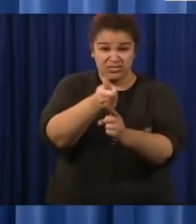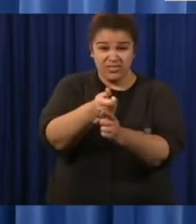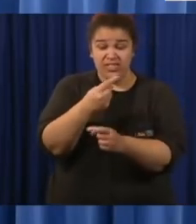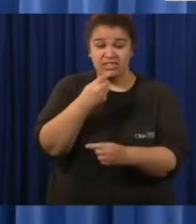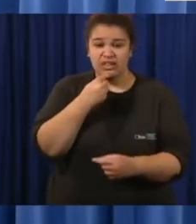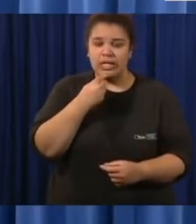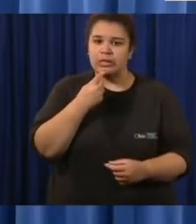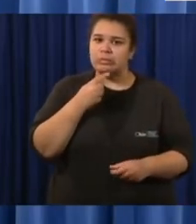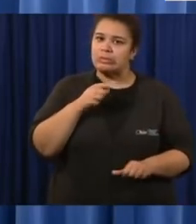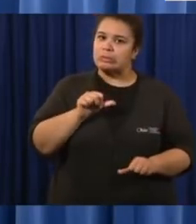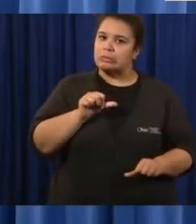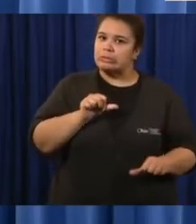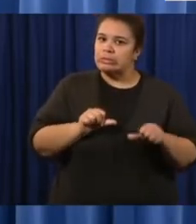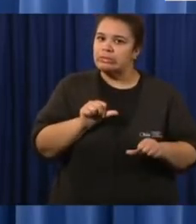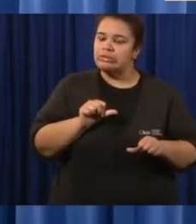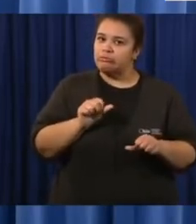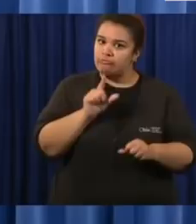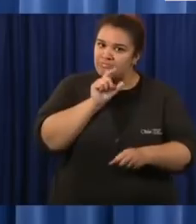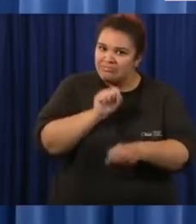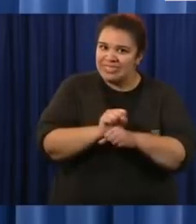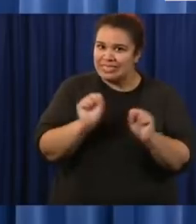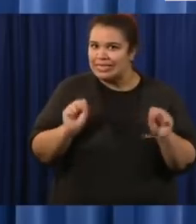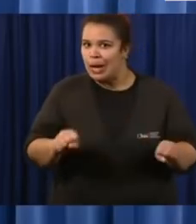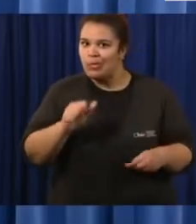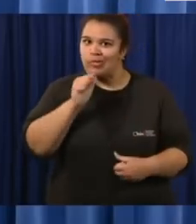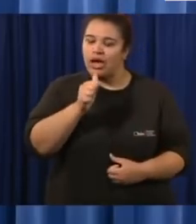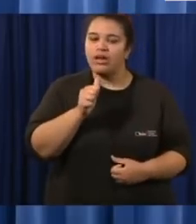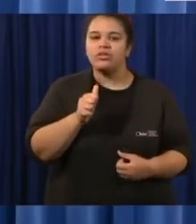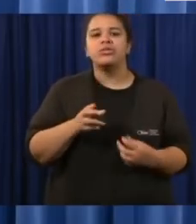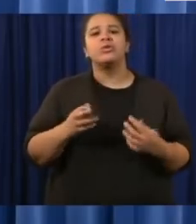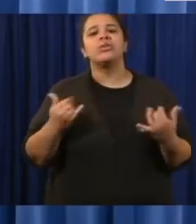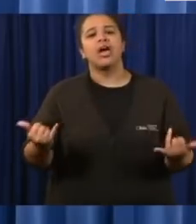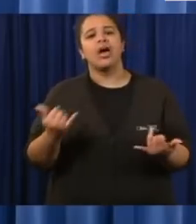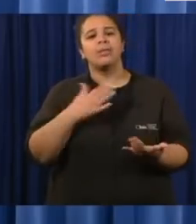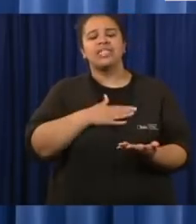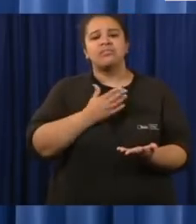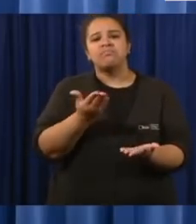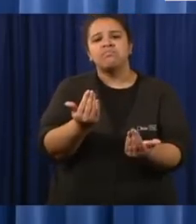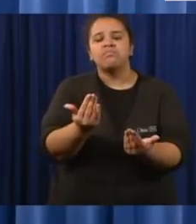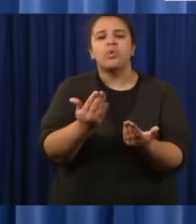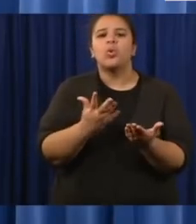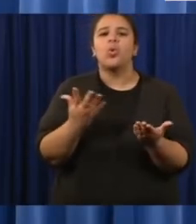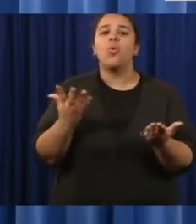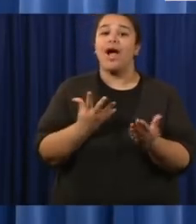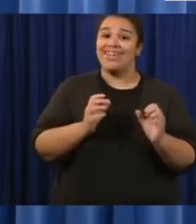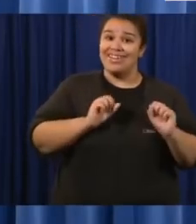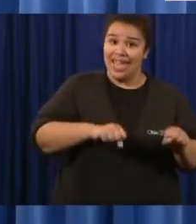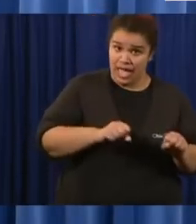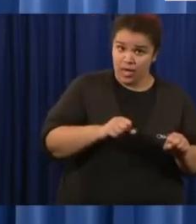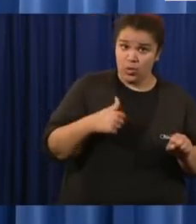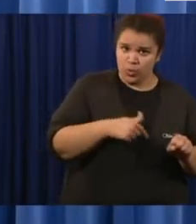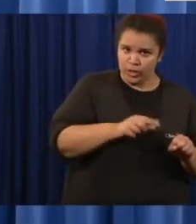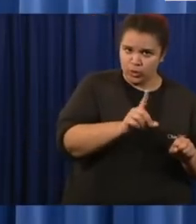talk about what we are and aren't going to be able to do in the nursing homes?